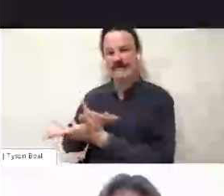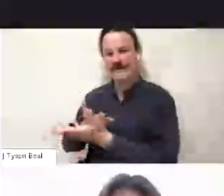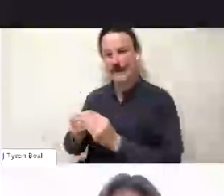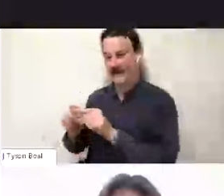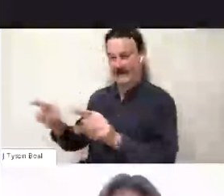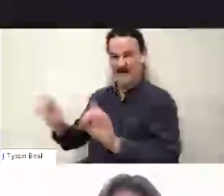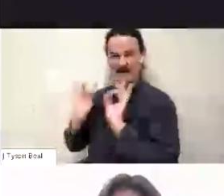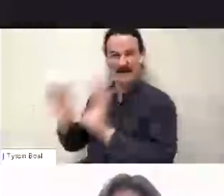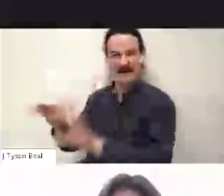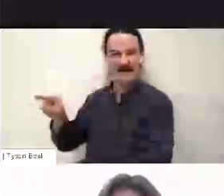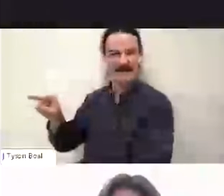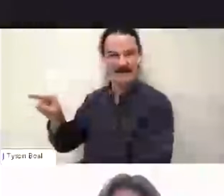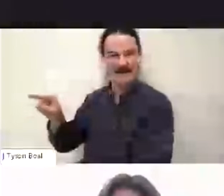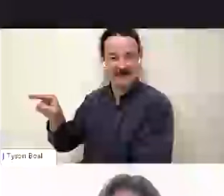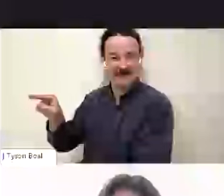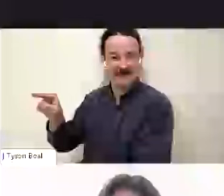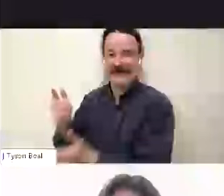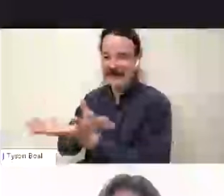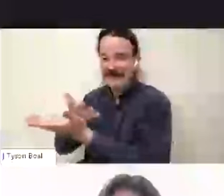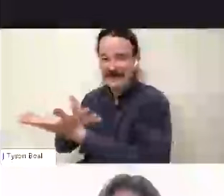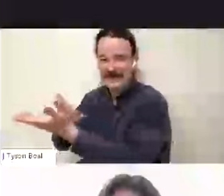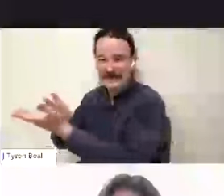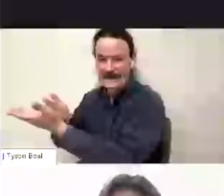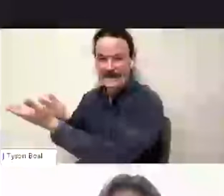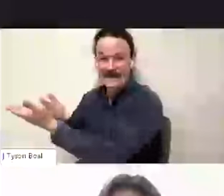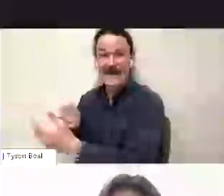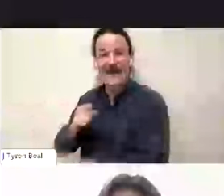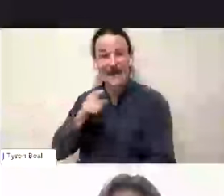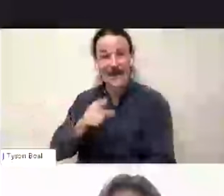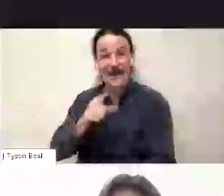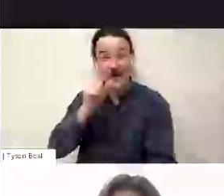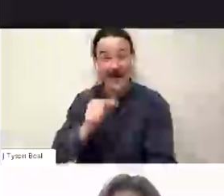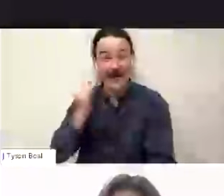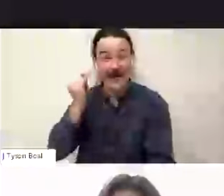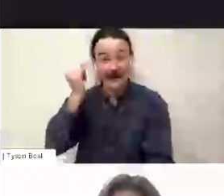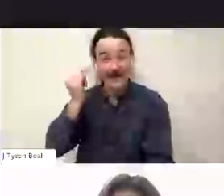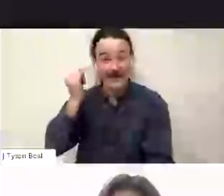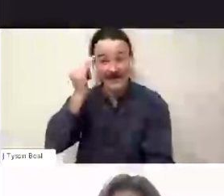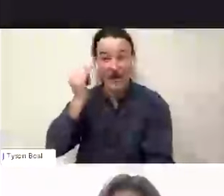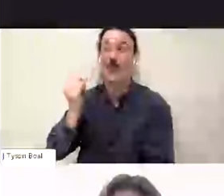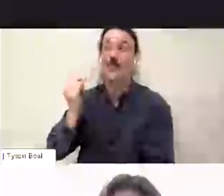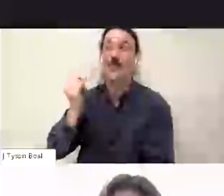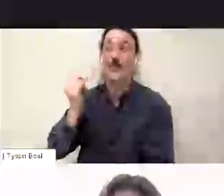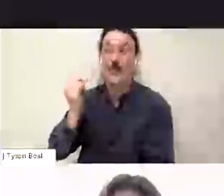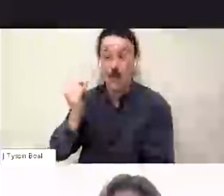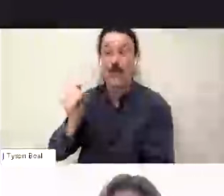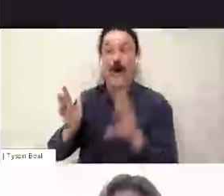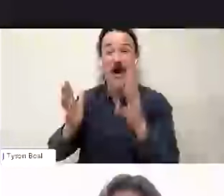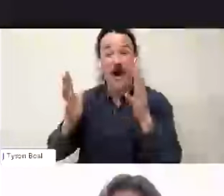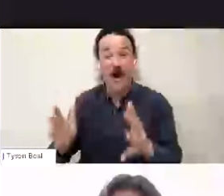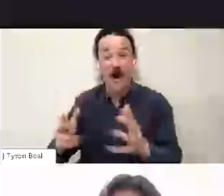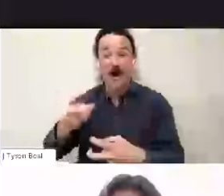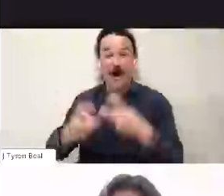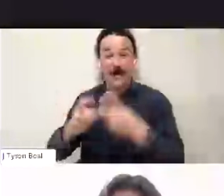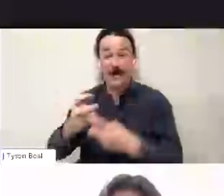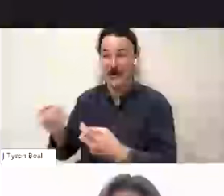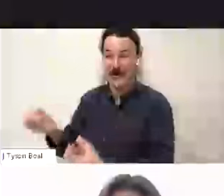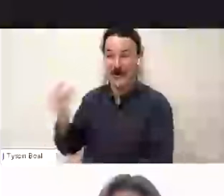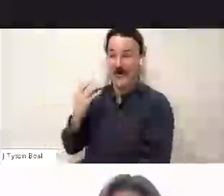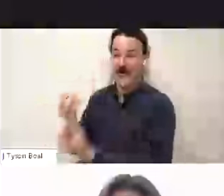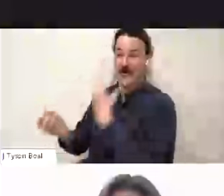you can imagine, that raised any number of issues that related to